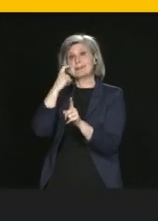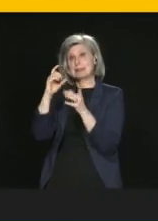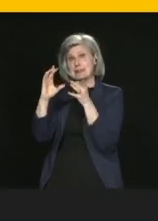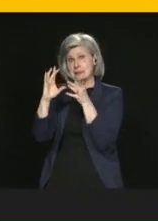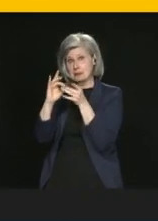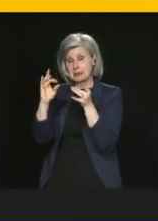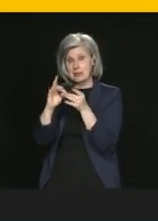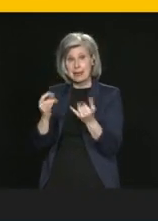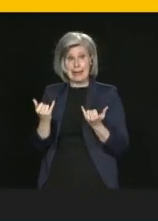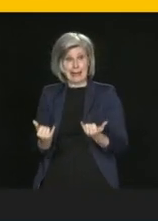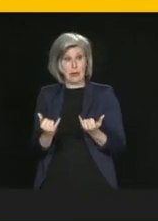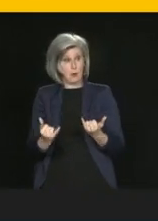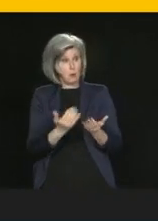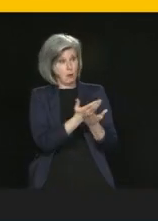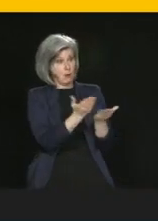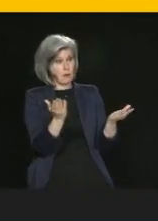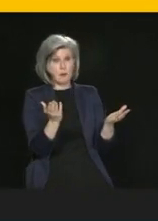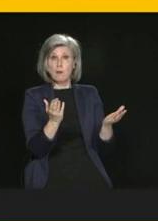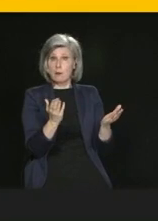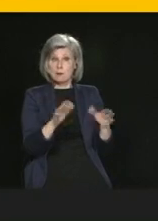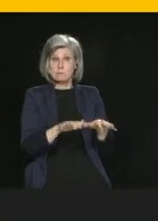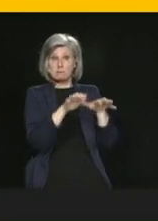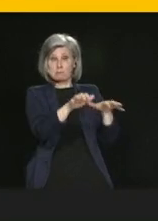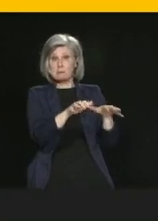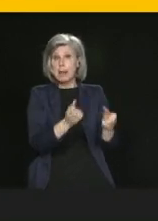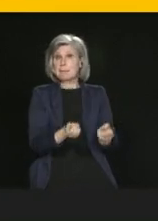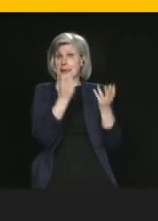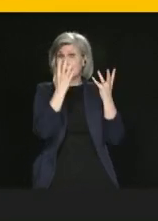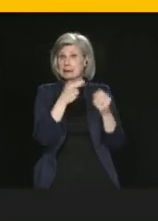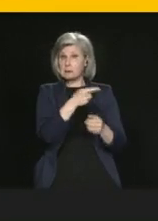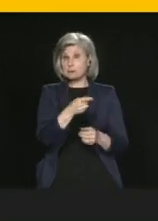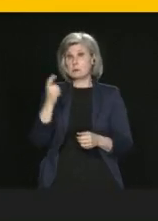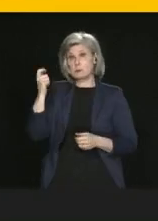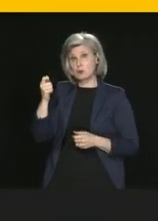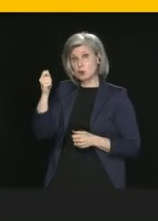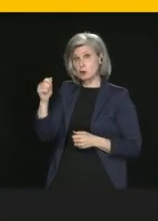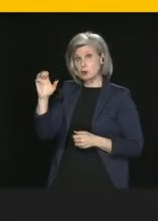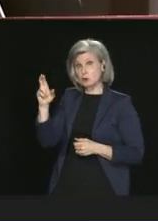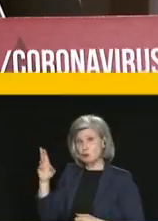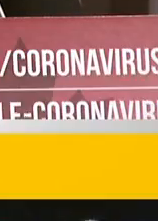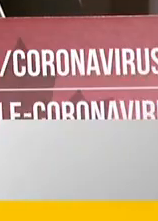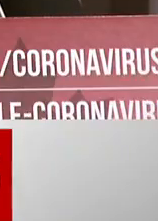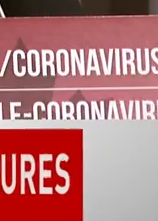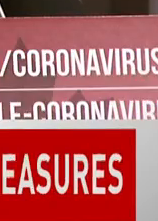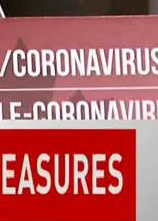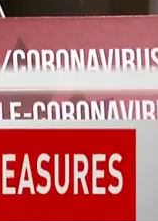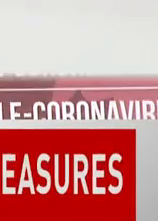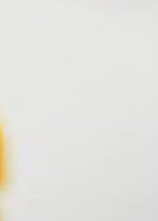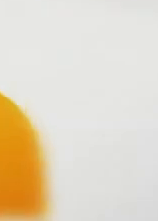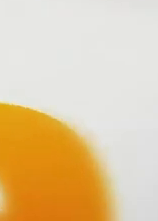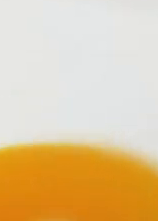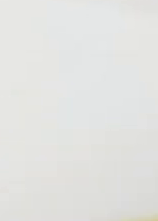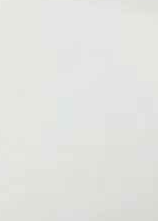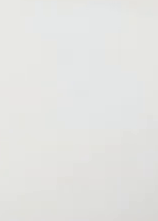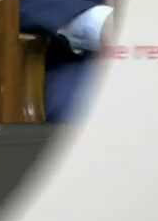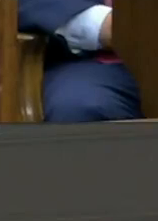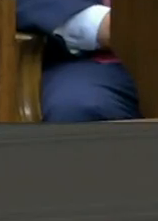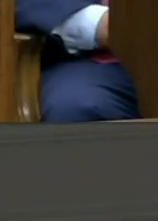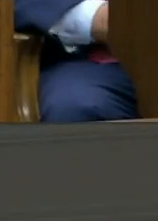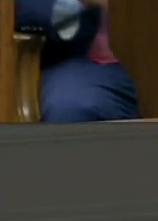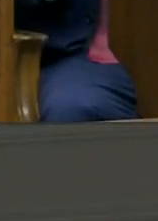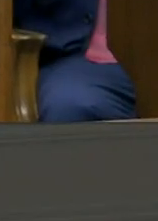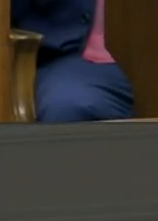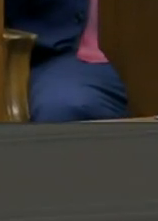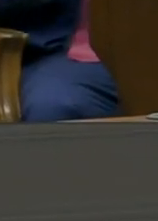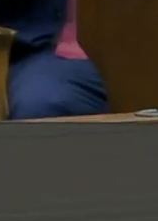take you inside the West Block, where a hybrid meeting of the Special Committee on COVID-19 is just underway. And the leader of the official opposition, Andrew Scheer,